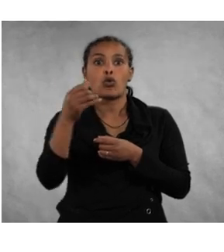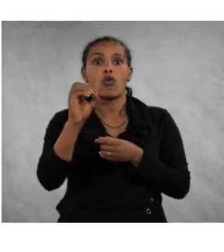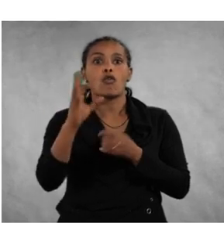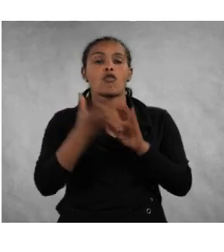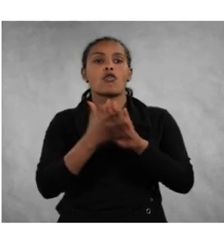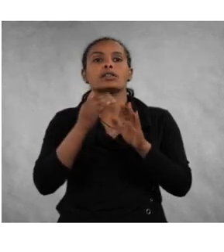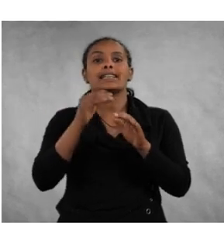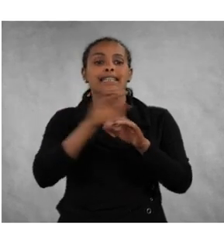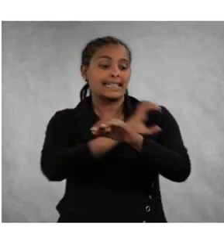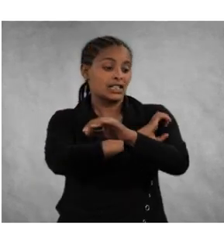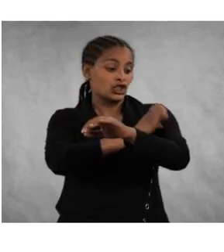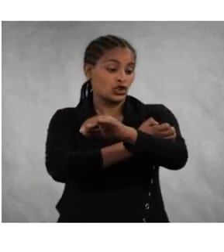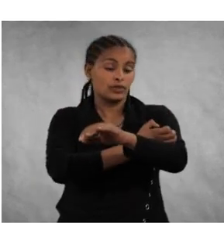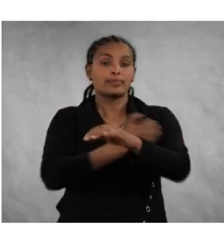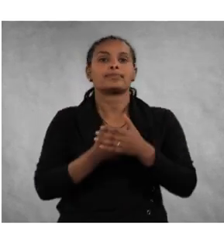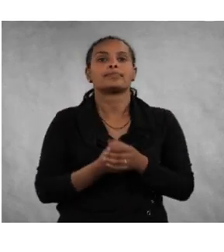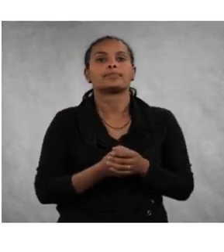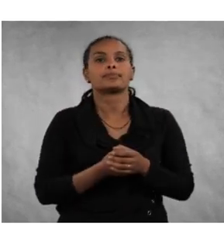of energy.